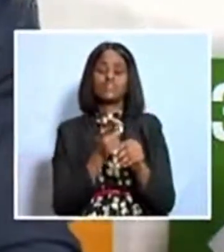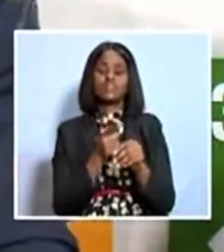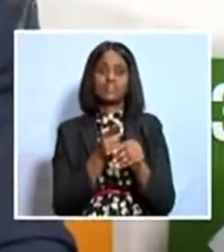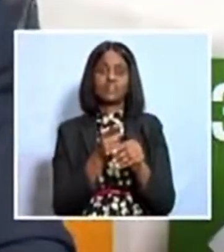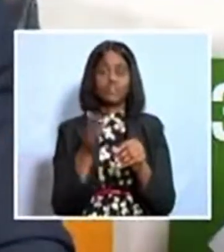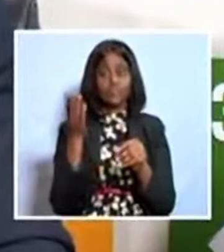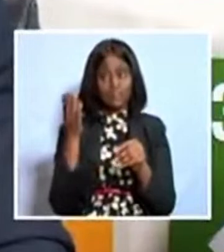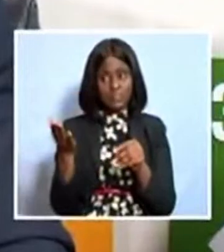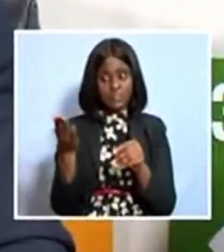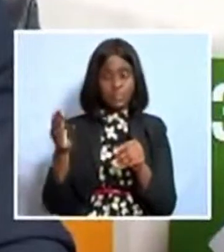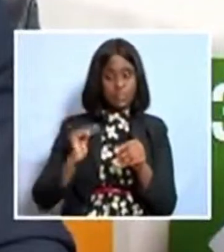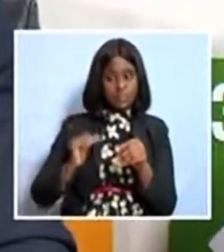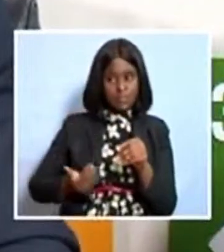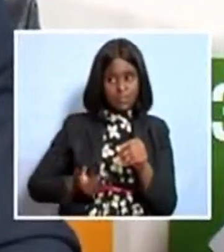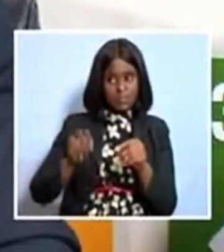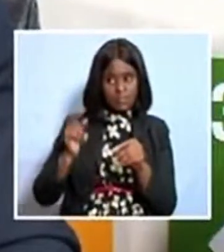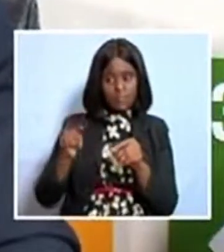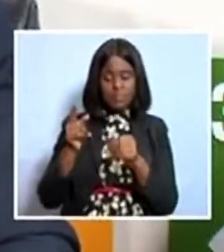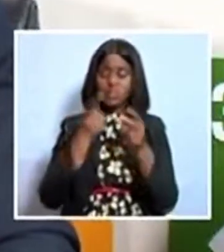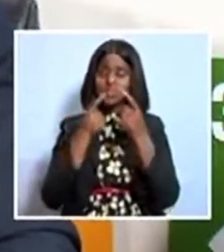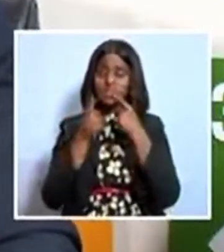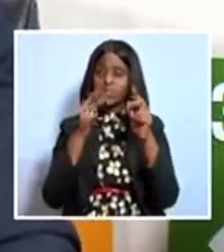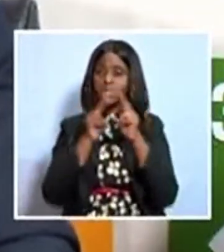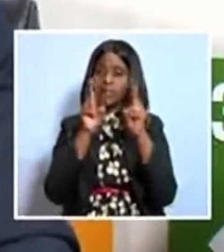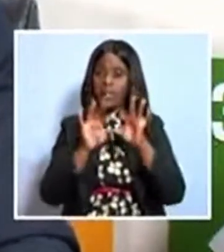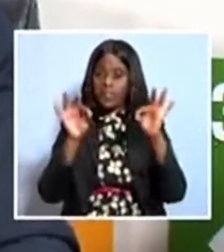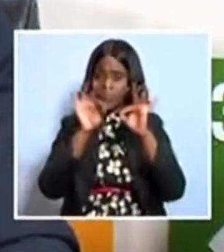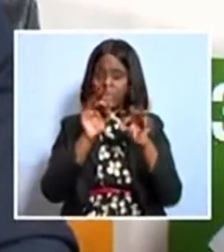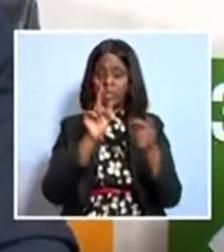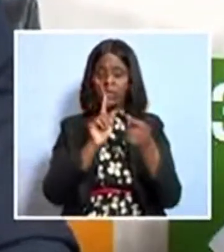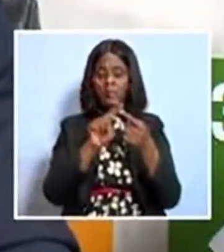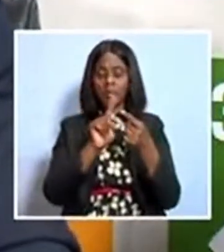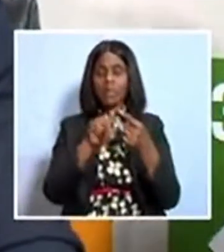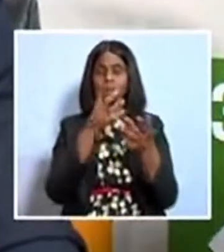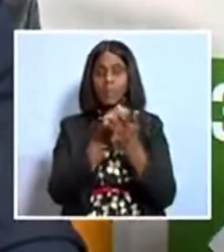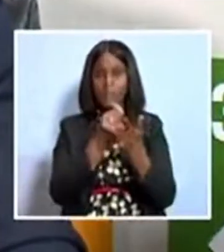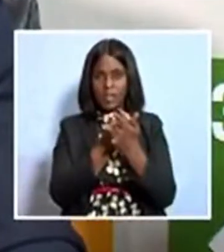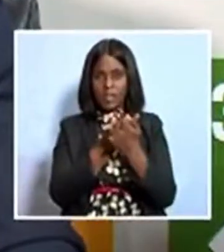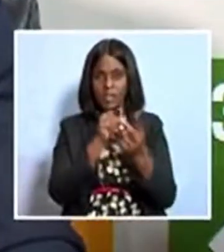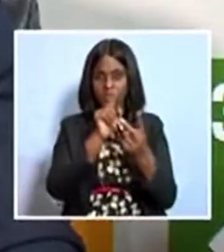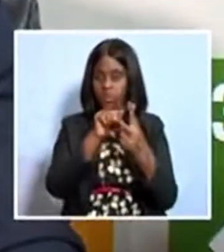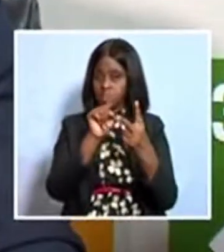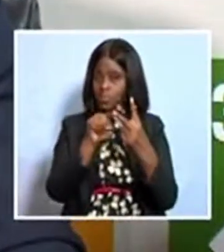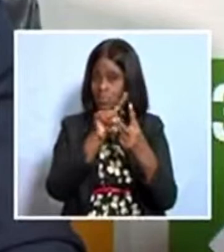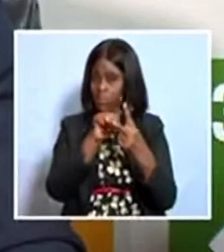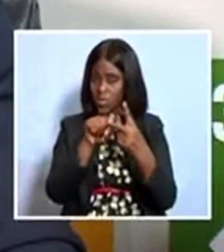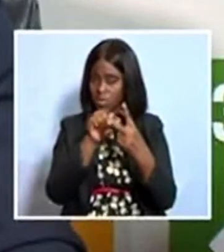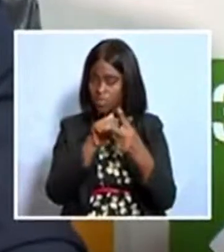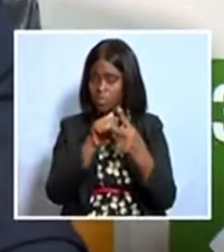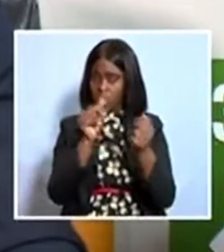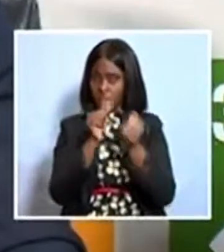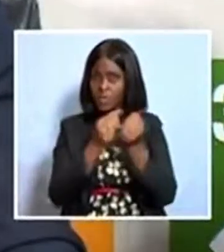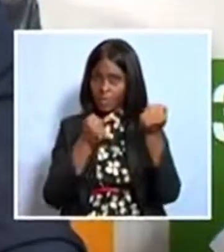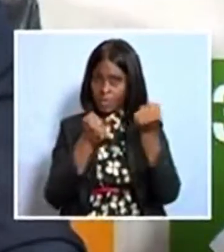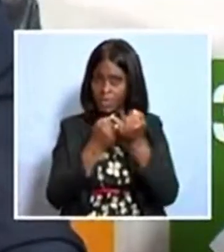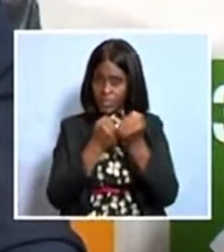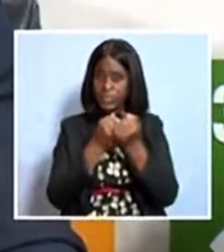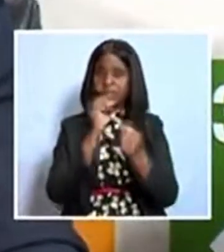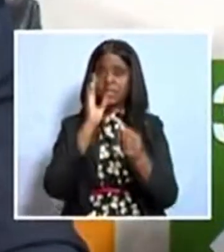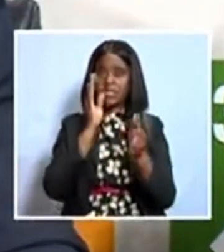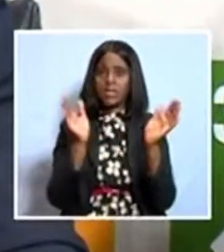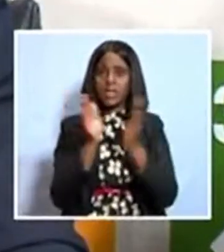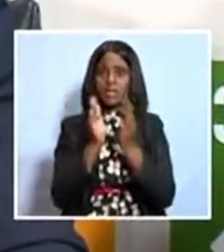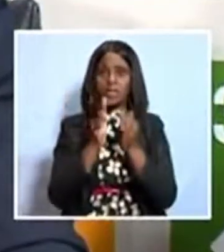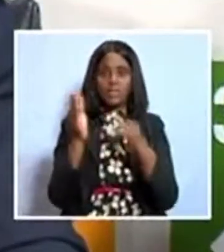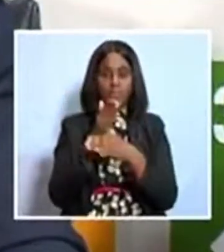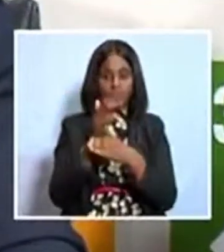Samantha mentioned, the importance of finance, first of all. The two components that we look at in terms of supporting SMEs. First of all,